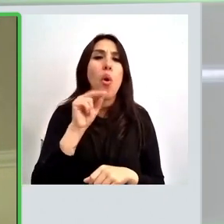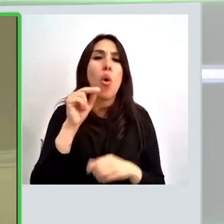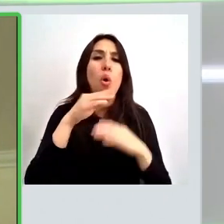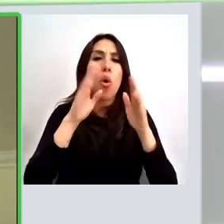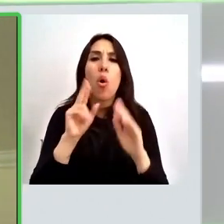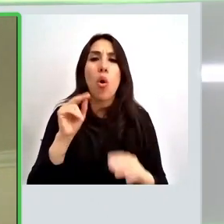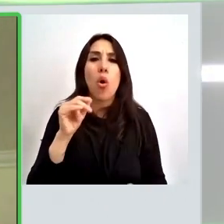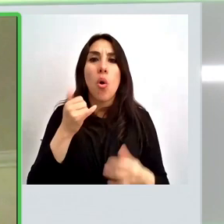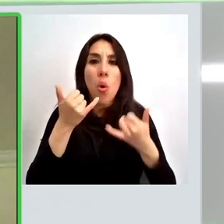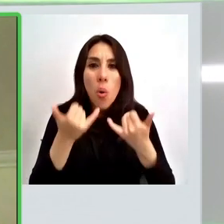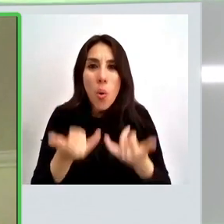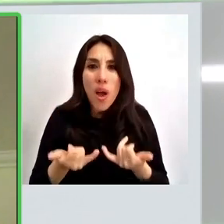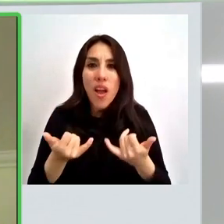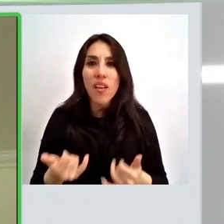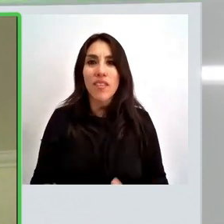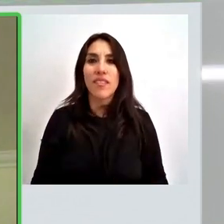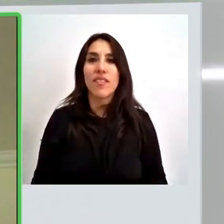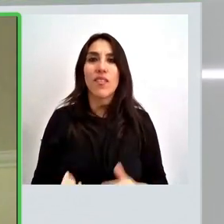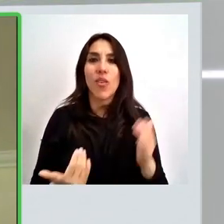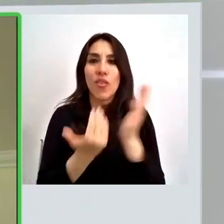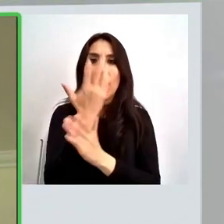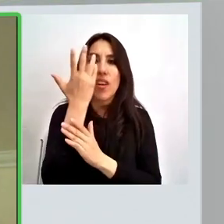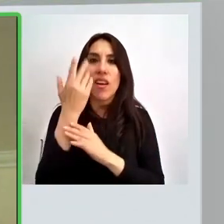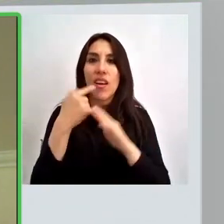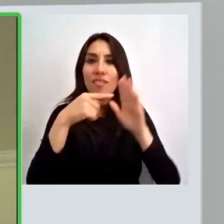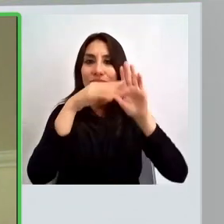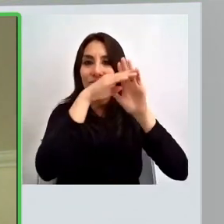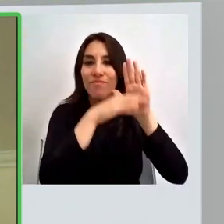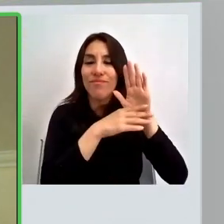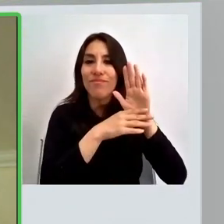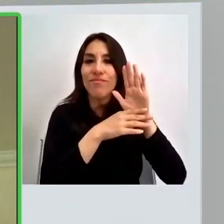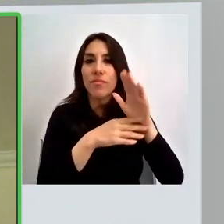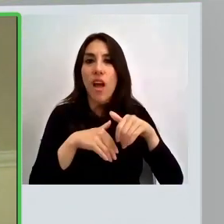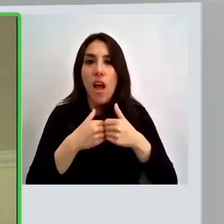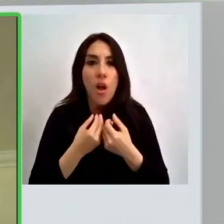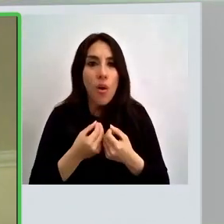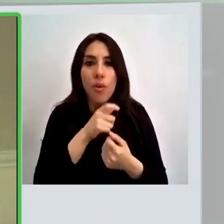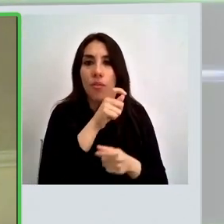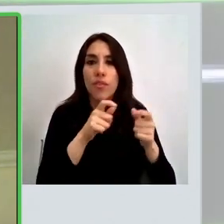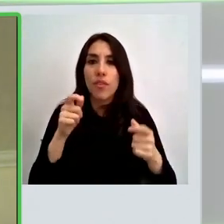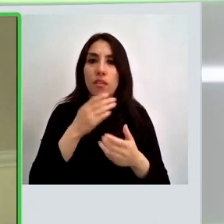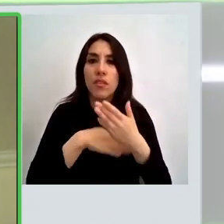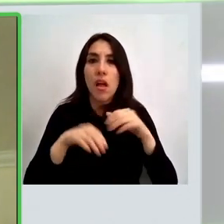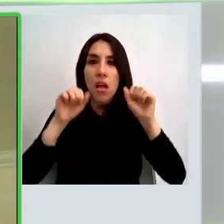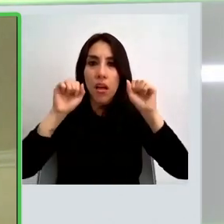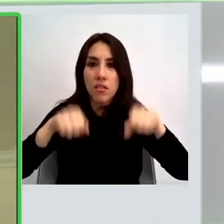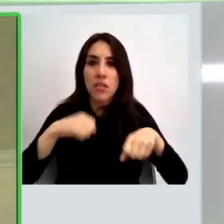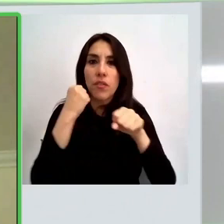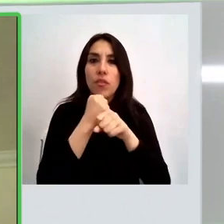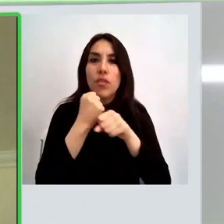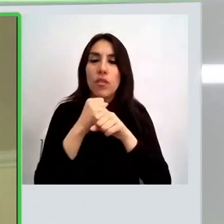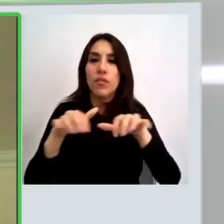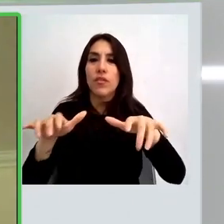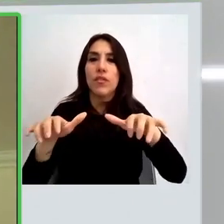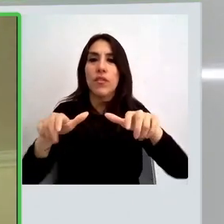to work remotely from home, where they can have a personal attendant service, where they